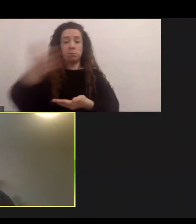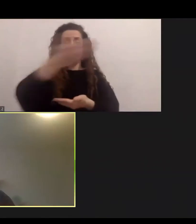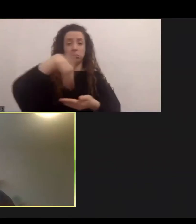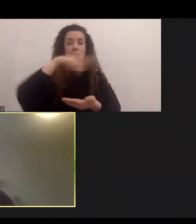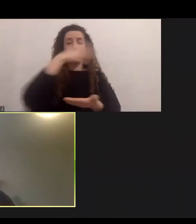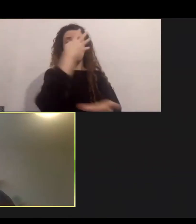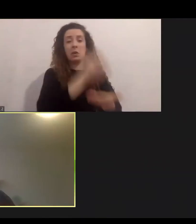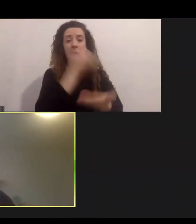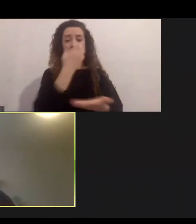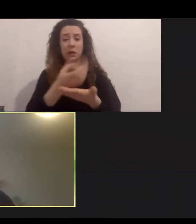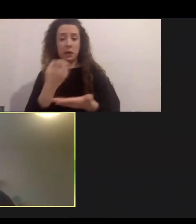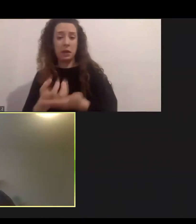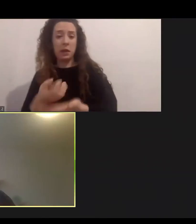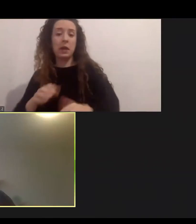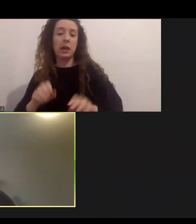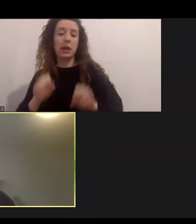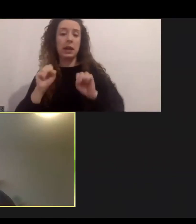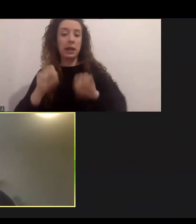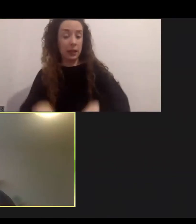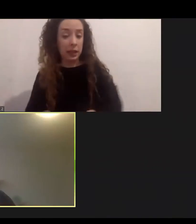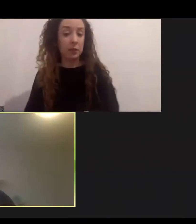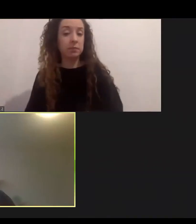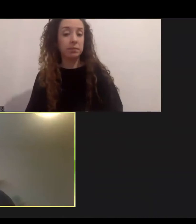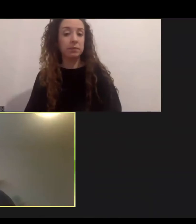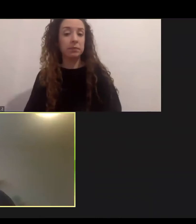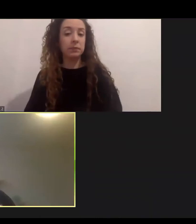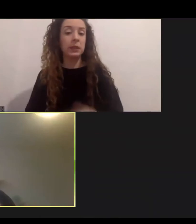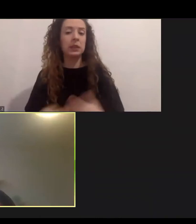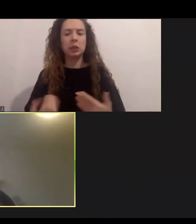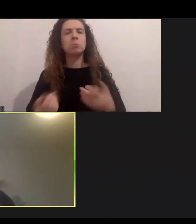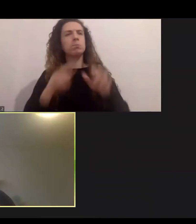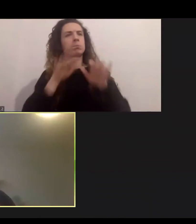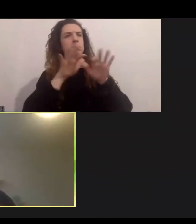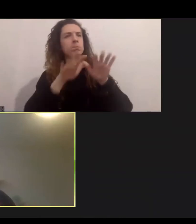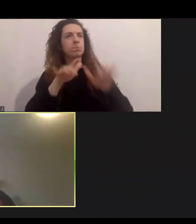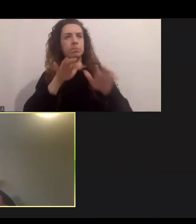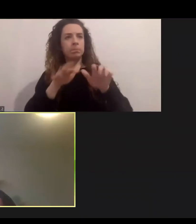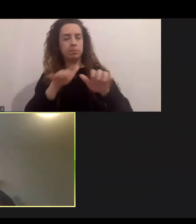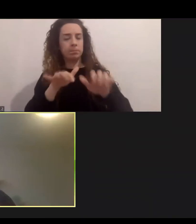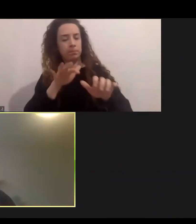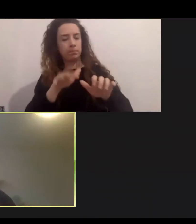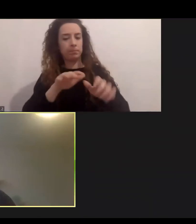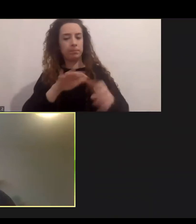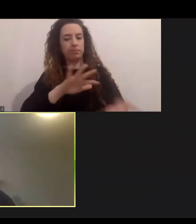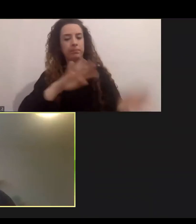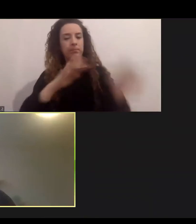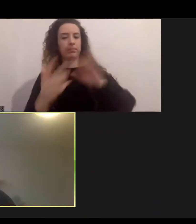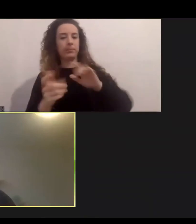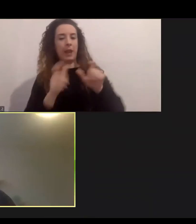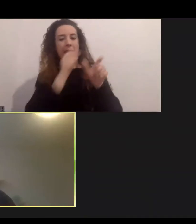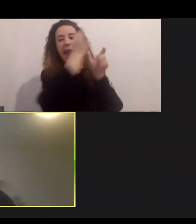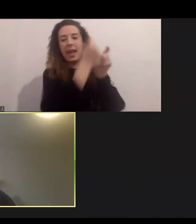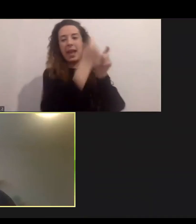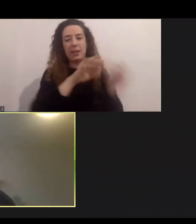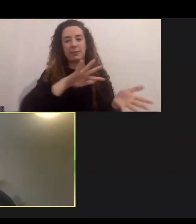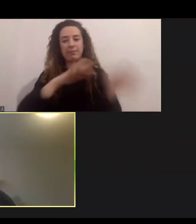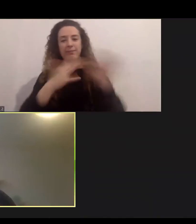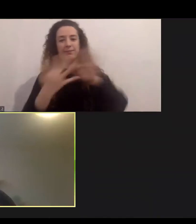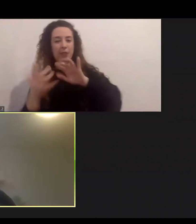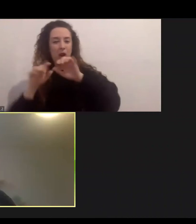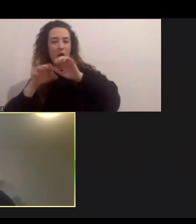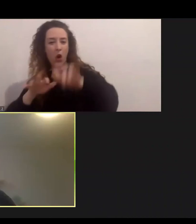down, but it is very sensitive, so you have to be really careful when